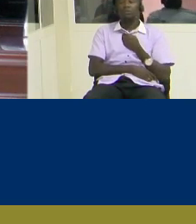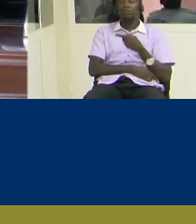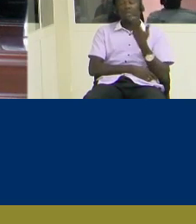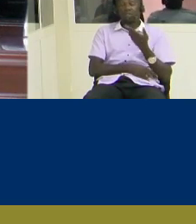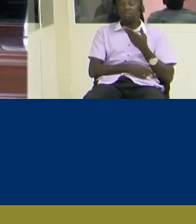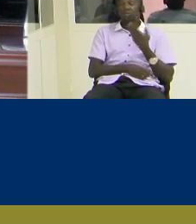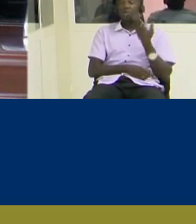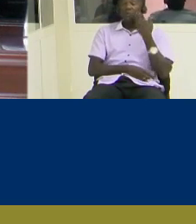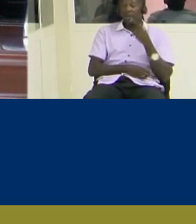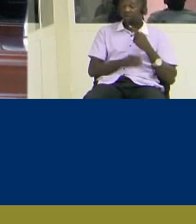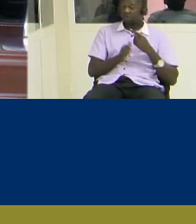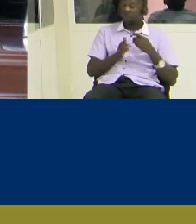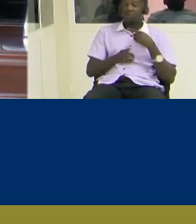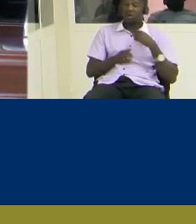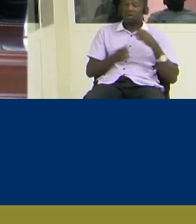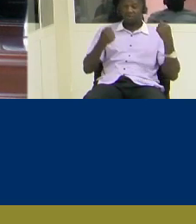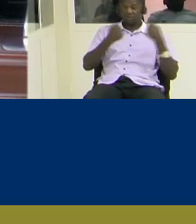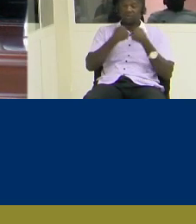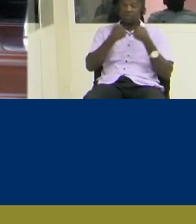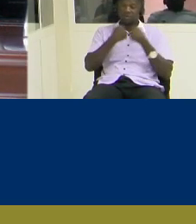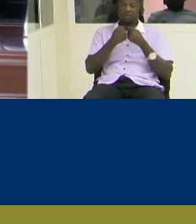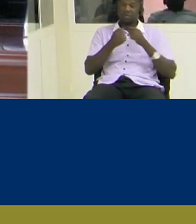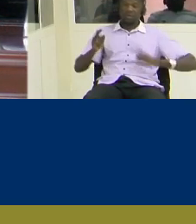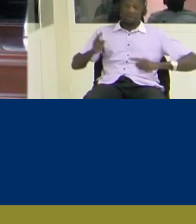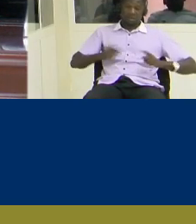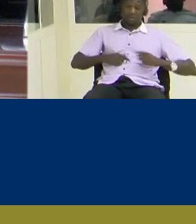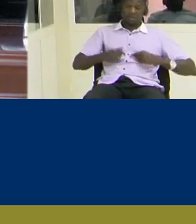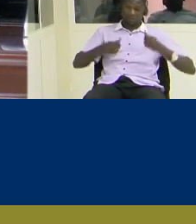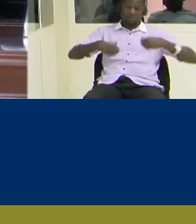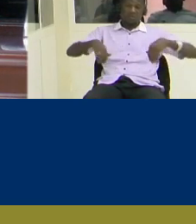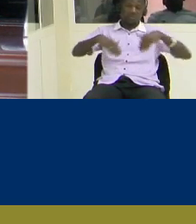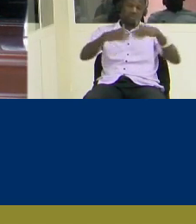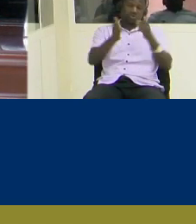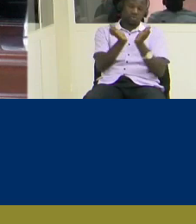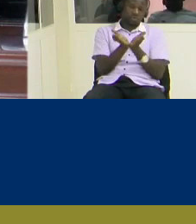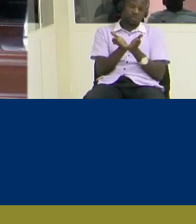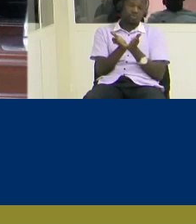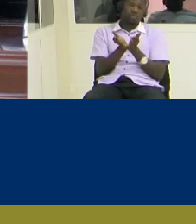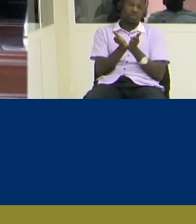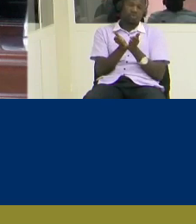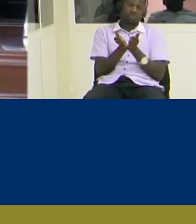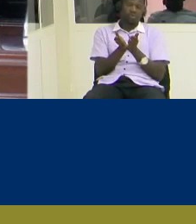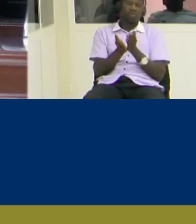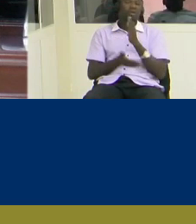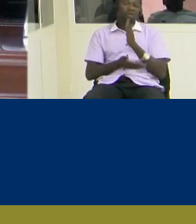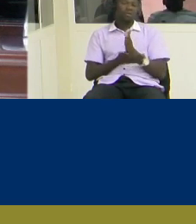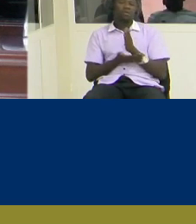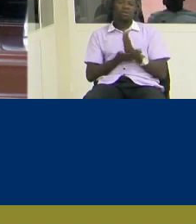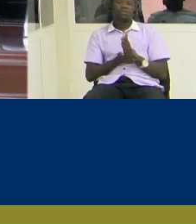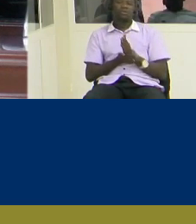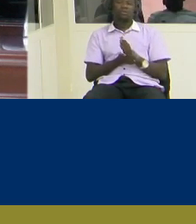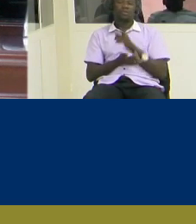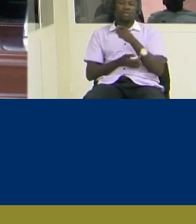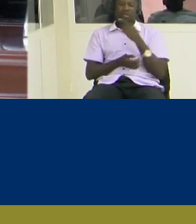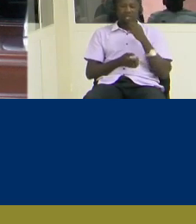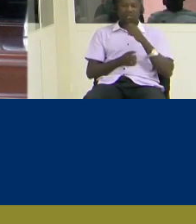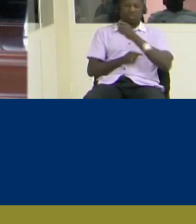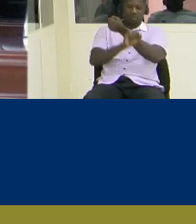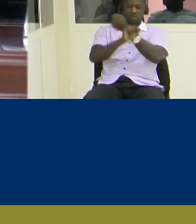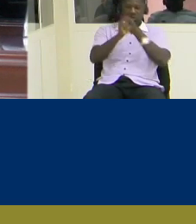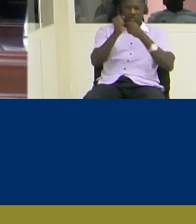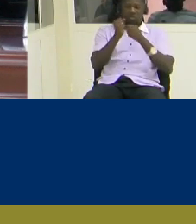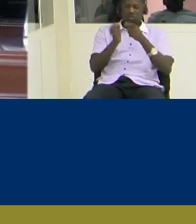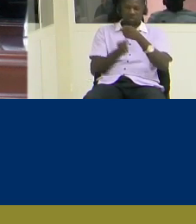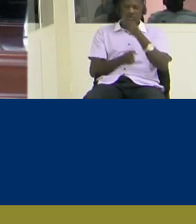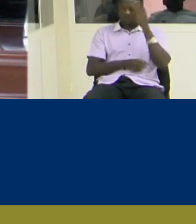isn't it yes and in that situation you expect that